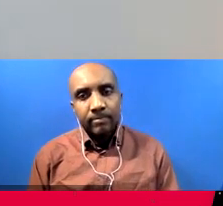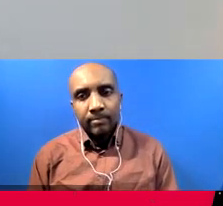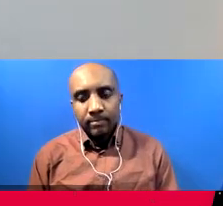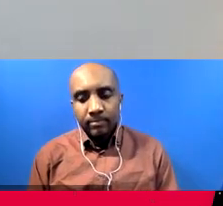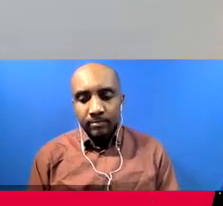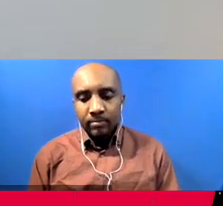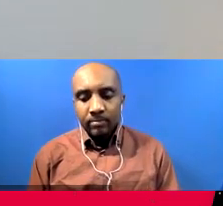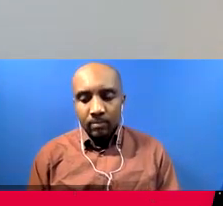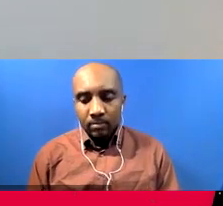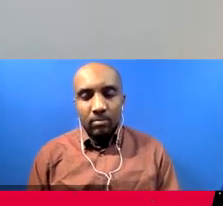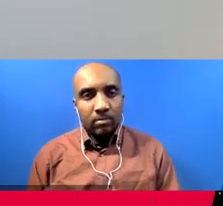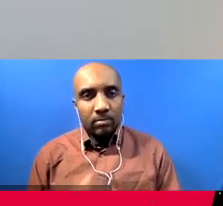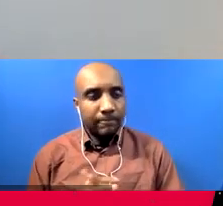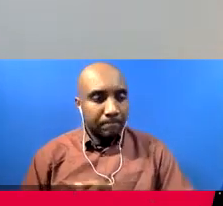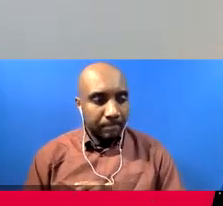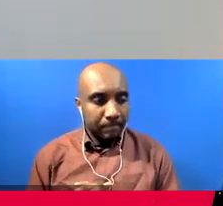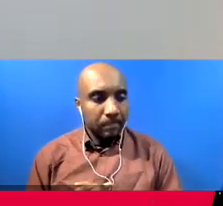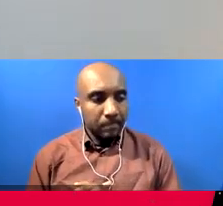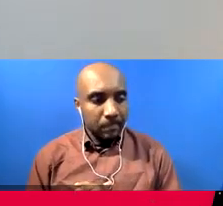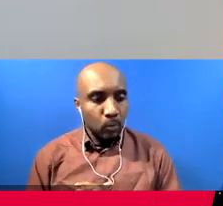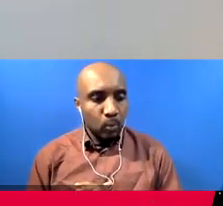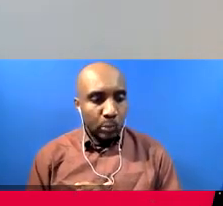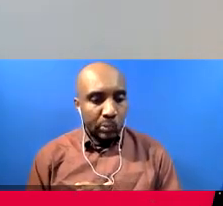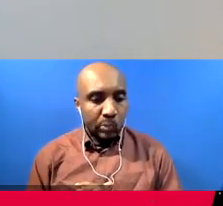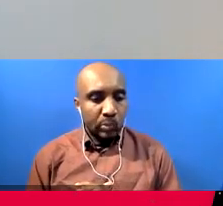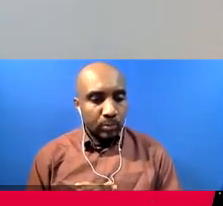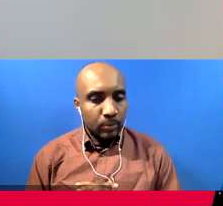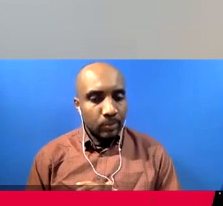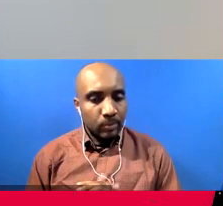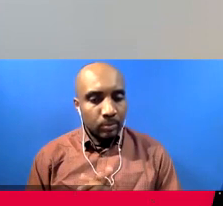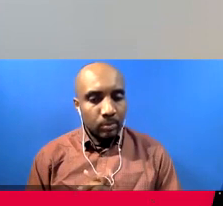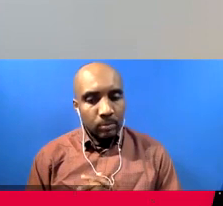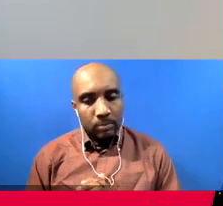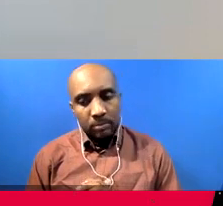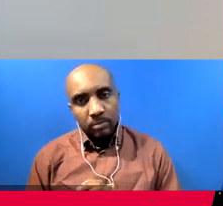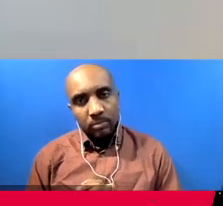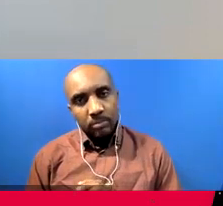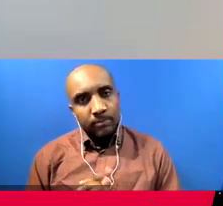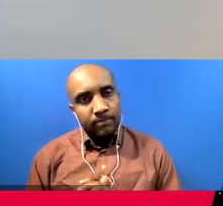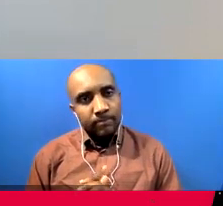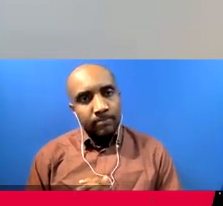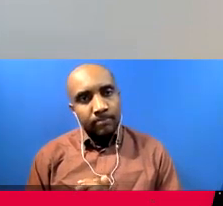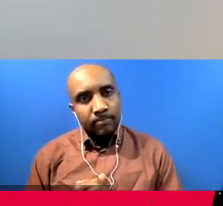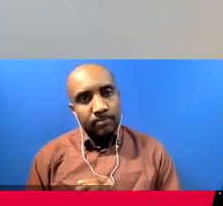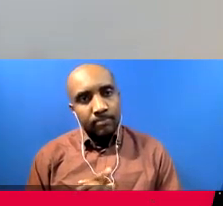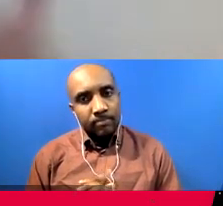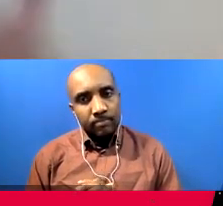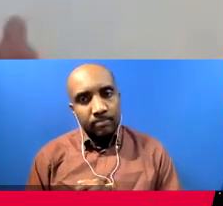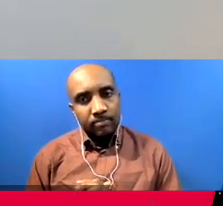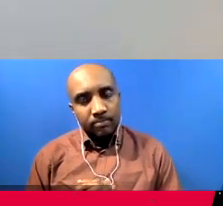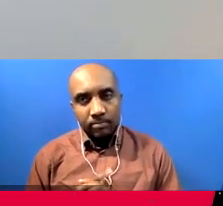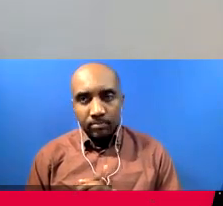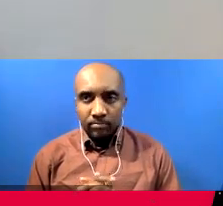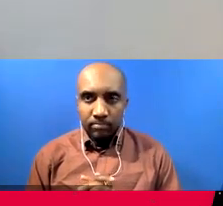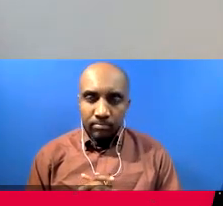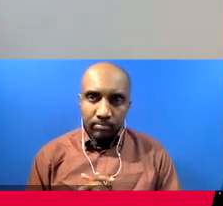this reconciliation with our own limits as humans, because we cannot command, the natural